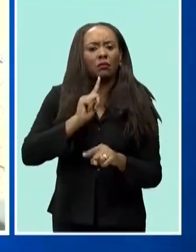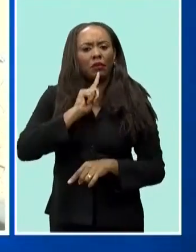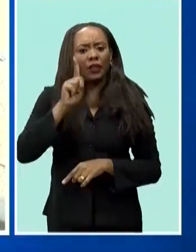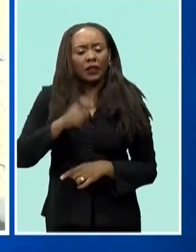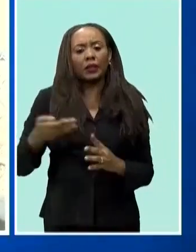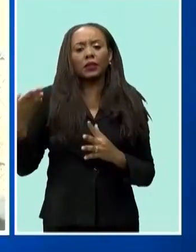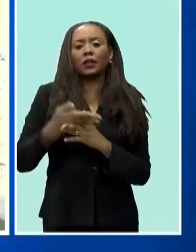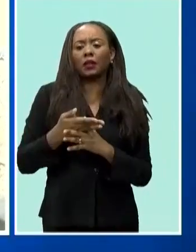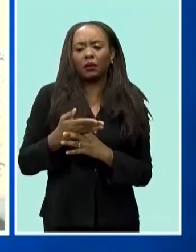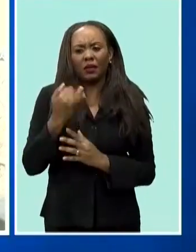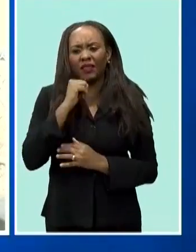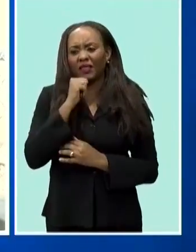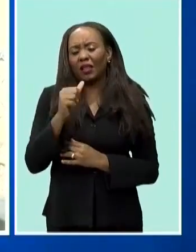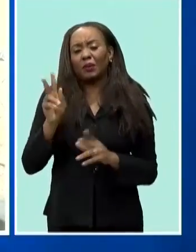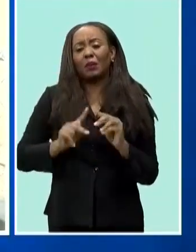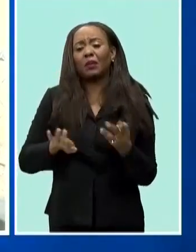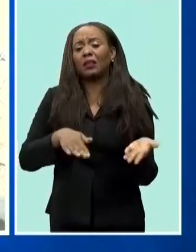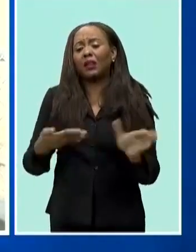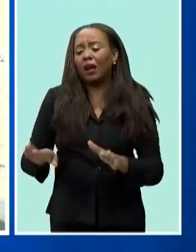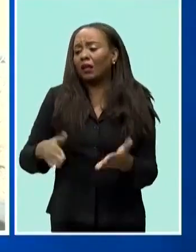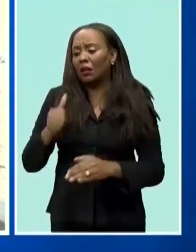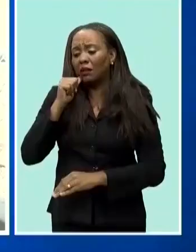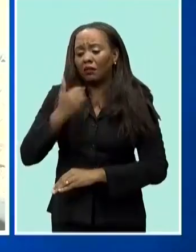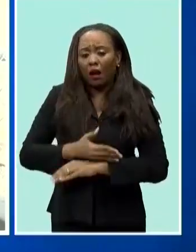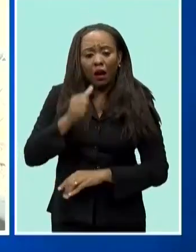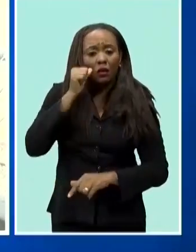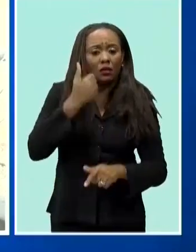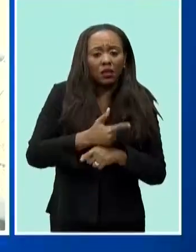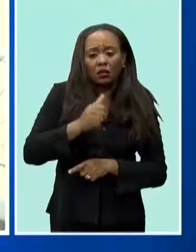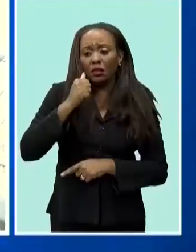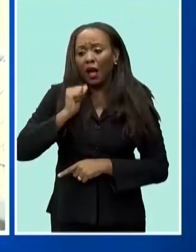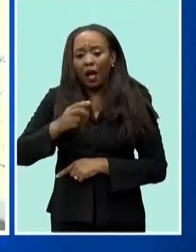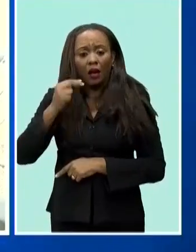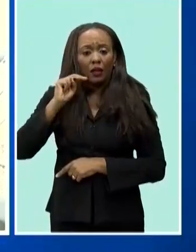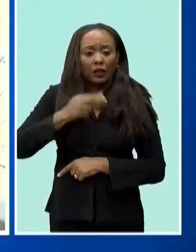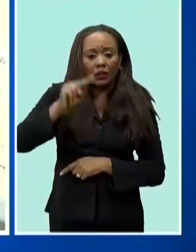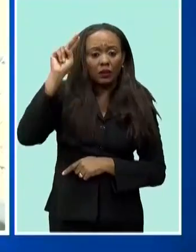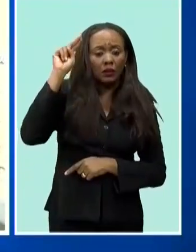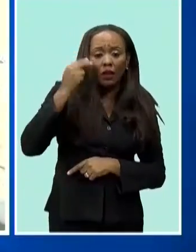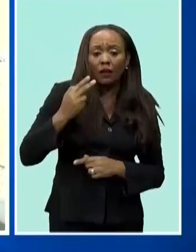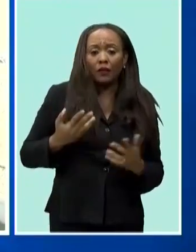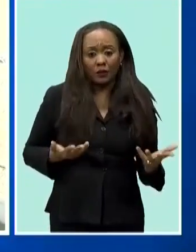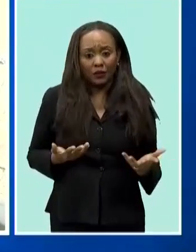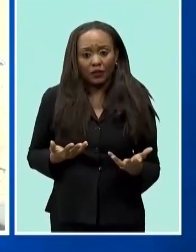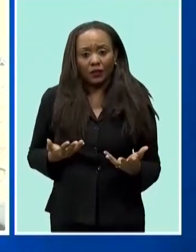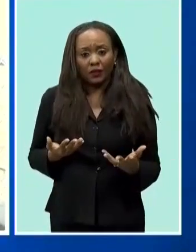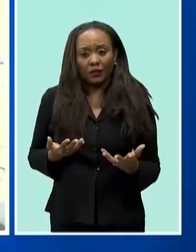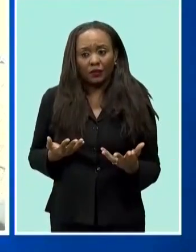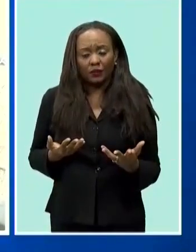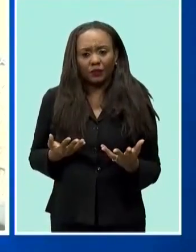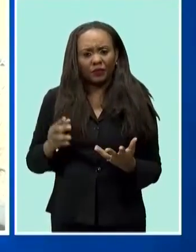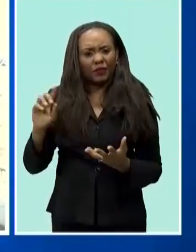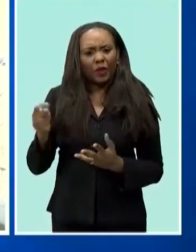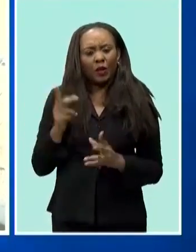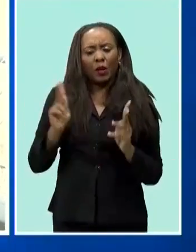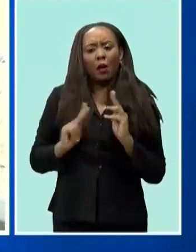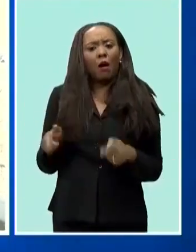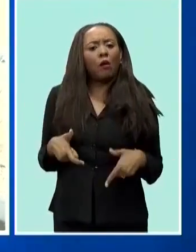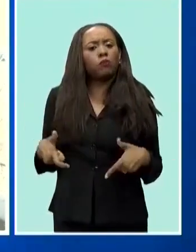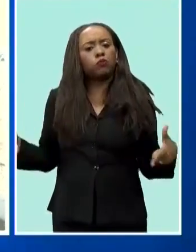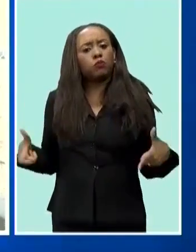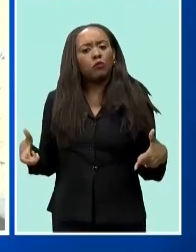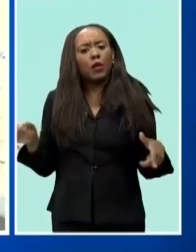or we can lose a lot of children. Daughters, sisters, aunts, nieces, nephews. The only body getting fat here is